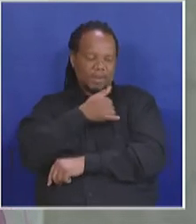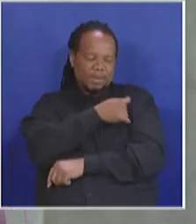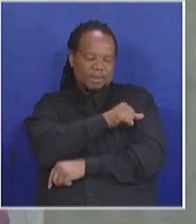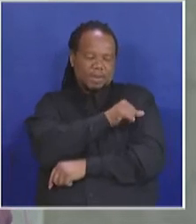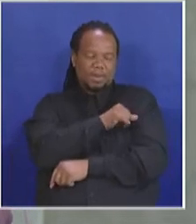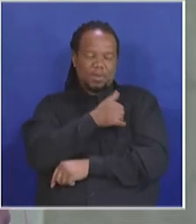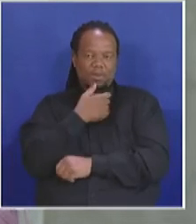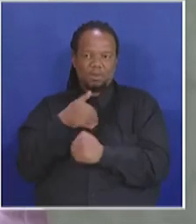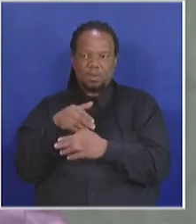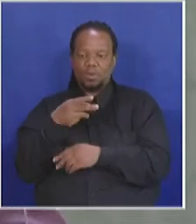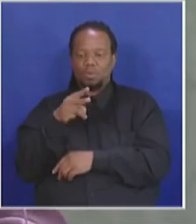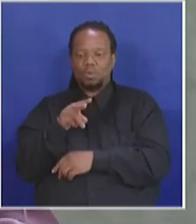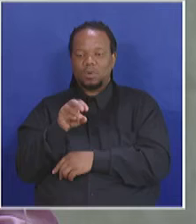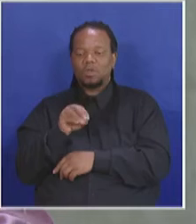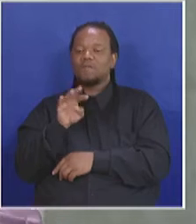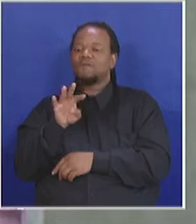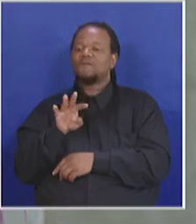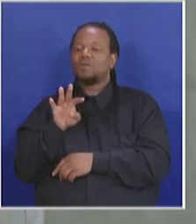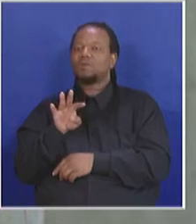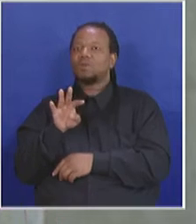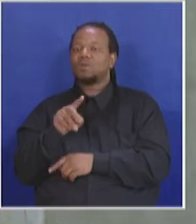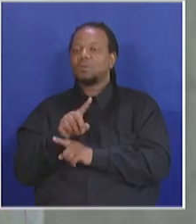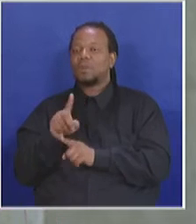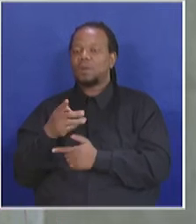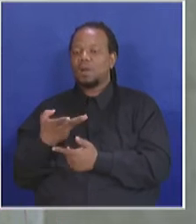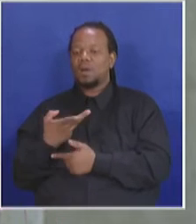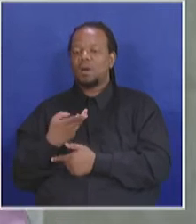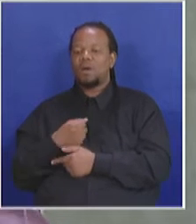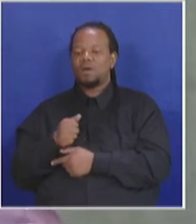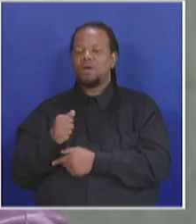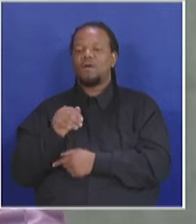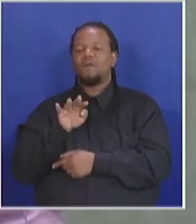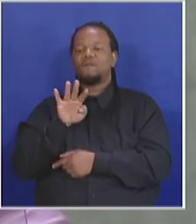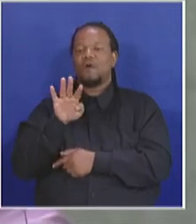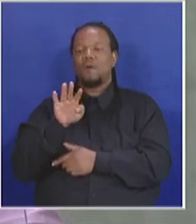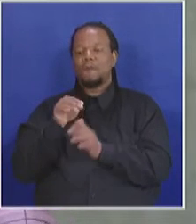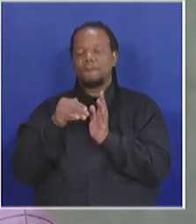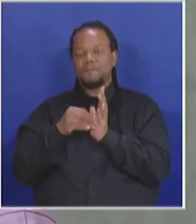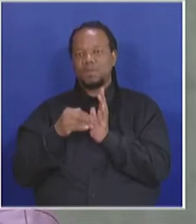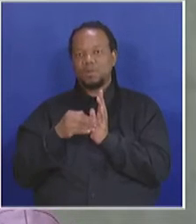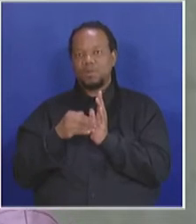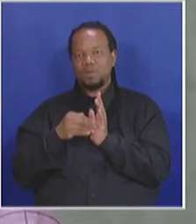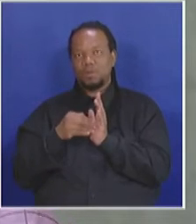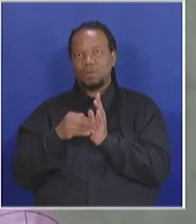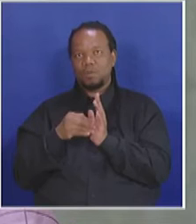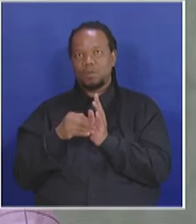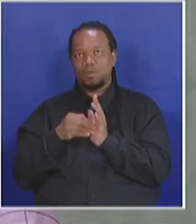the 2013-14 financial year and was financed with a budget of 4 million for the construction of a new